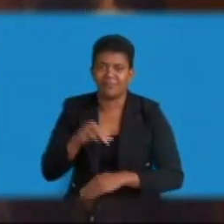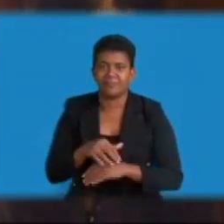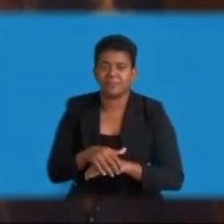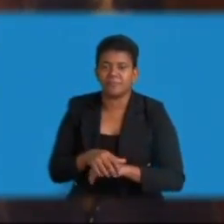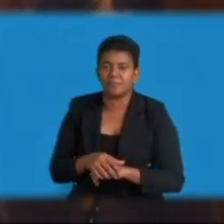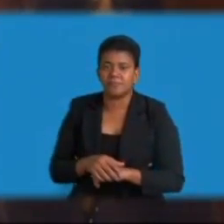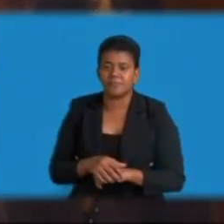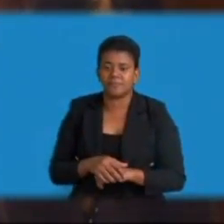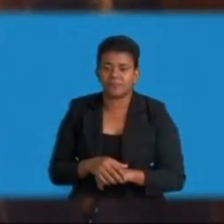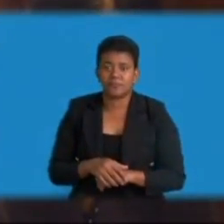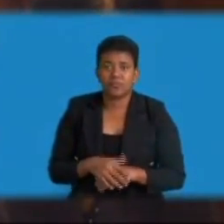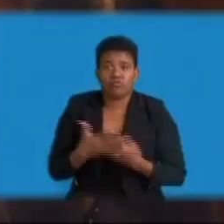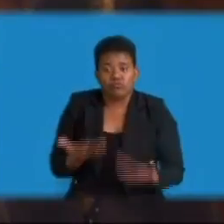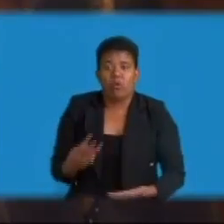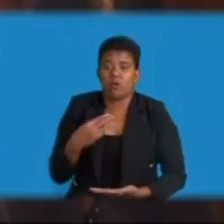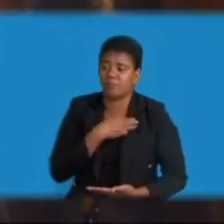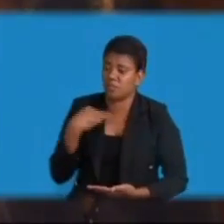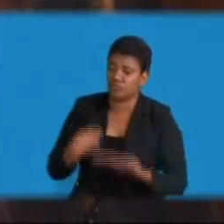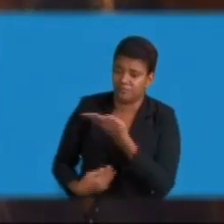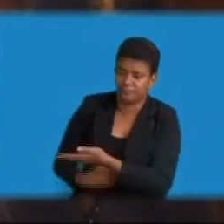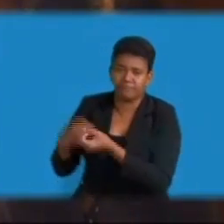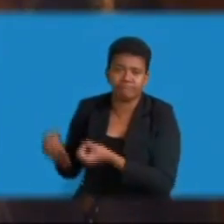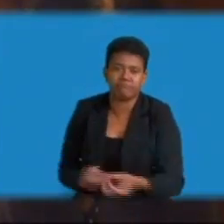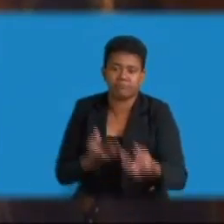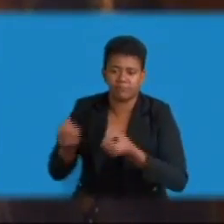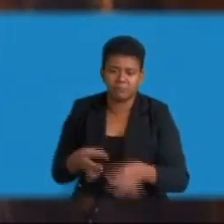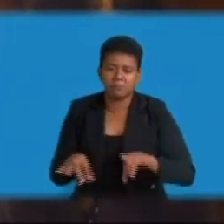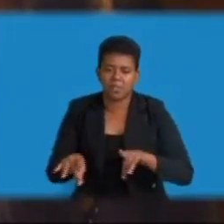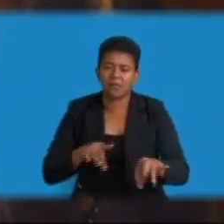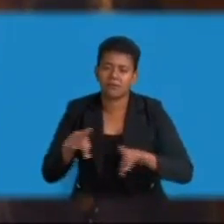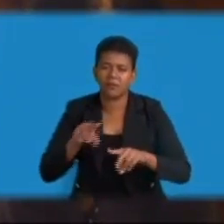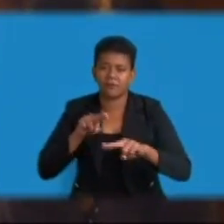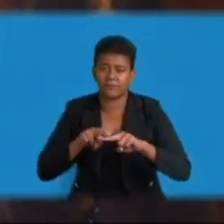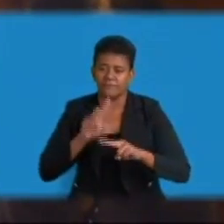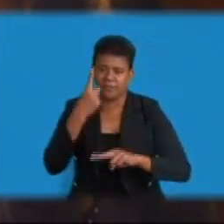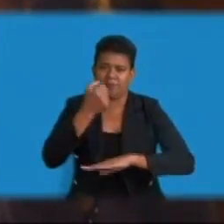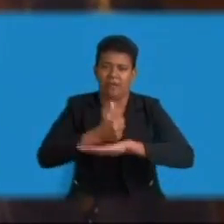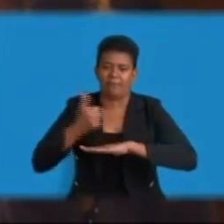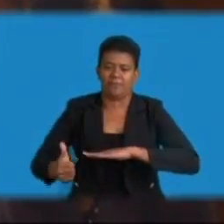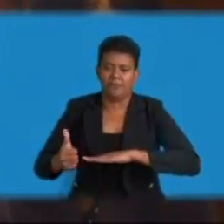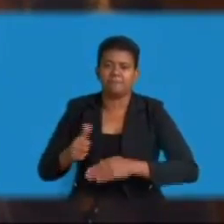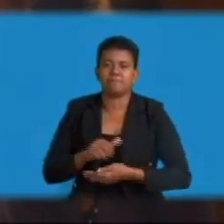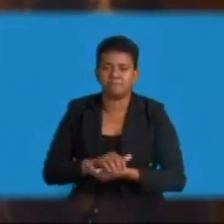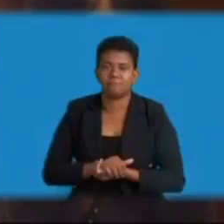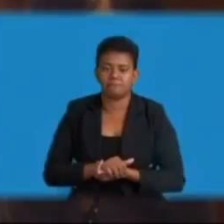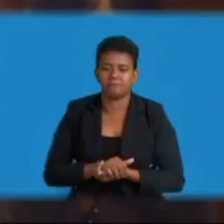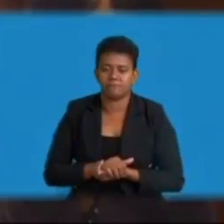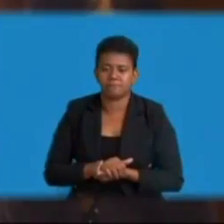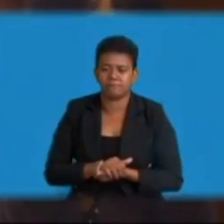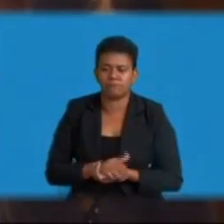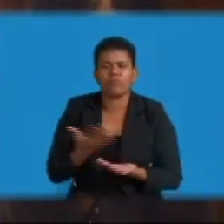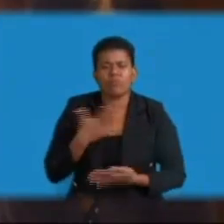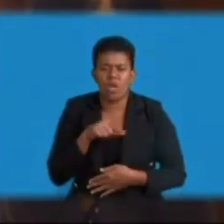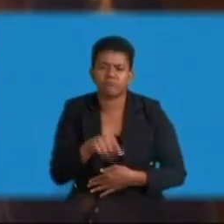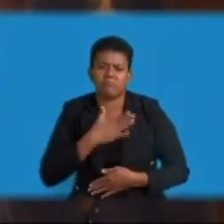to deliver the initiatives of the Fiji First Government, which includes the regularization of the occupations of all squatters throughout